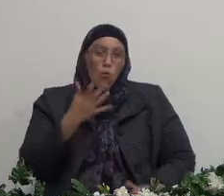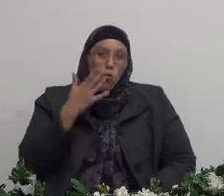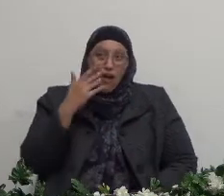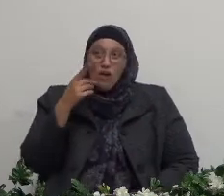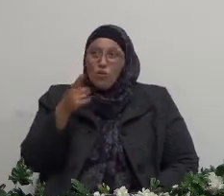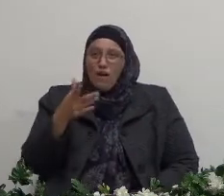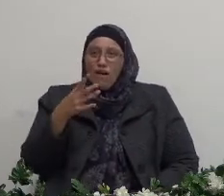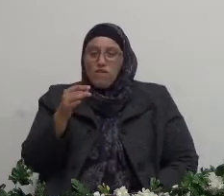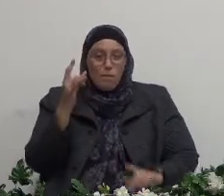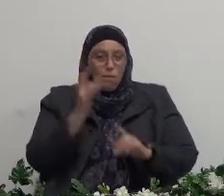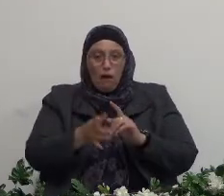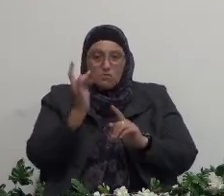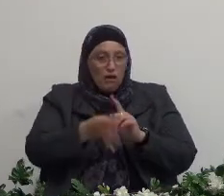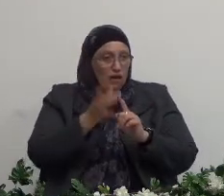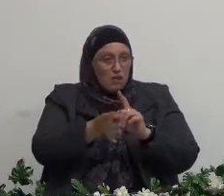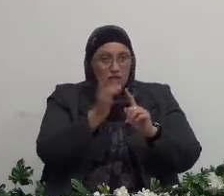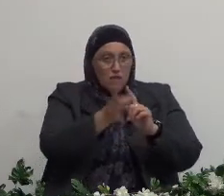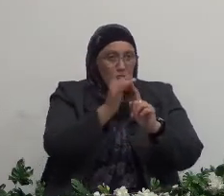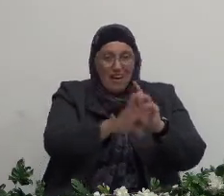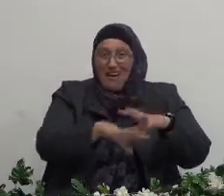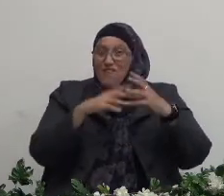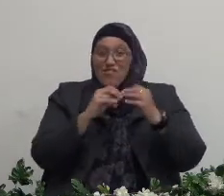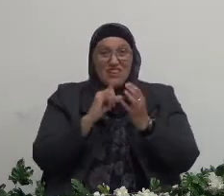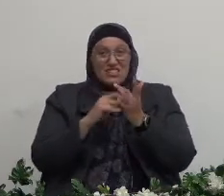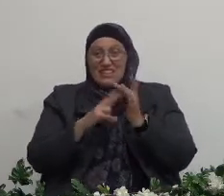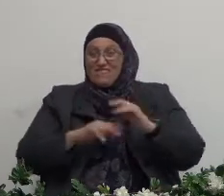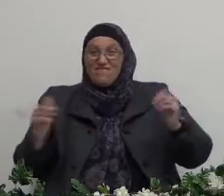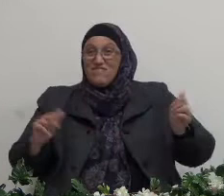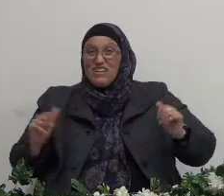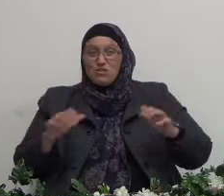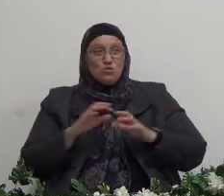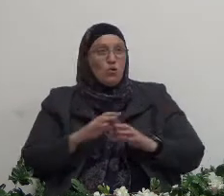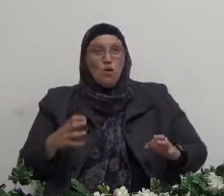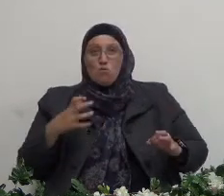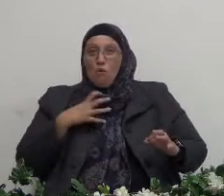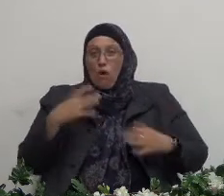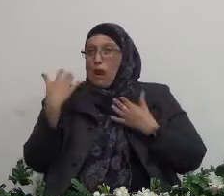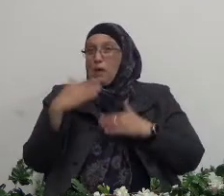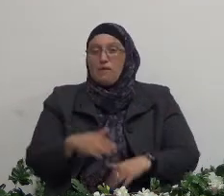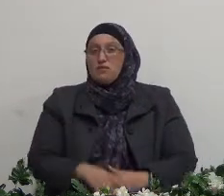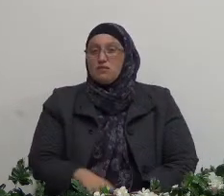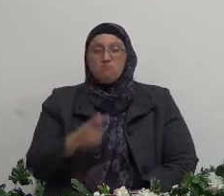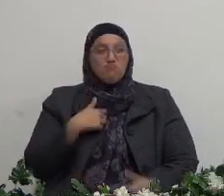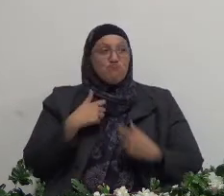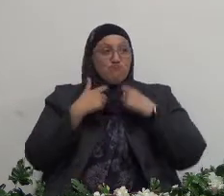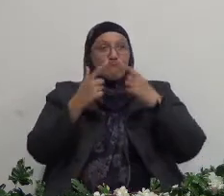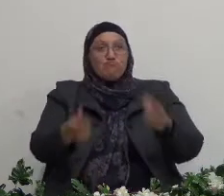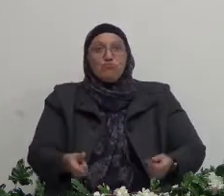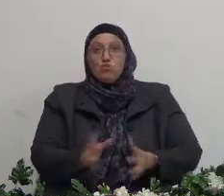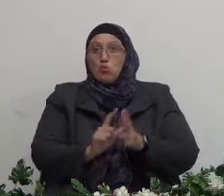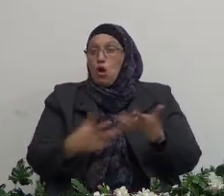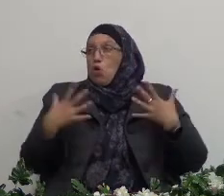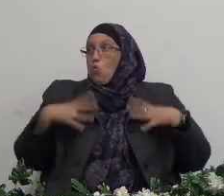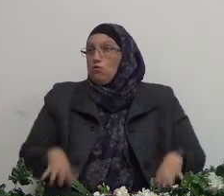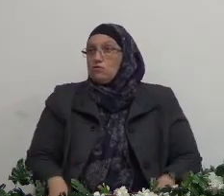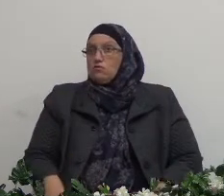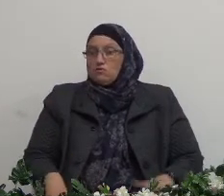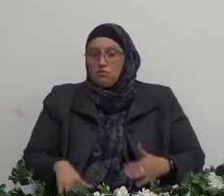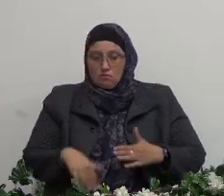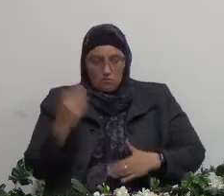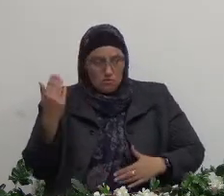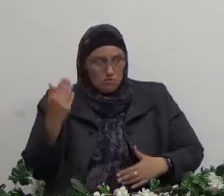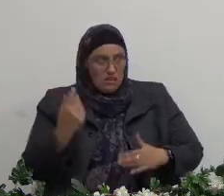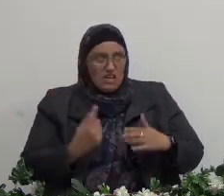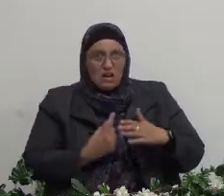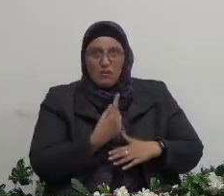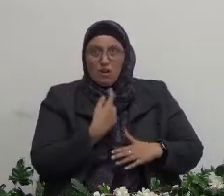don't have any more limitations. So I submit to my desires. Then things that I didn't expect myself to do, where I may